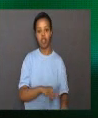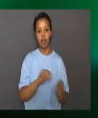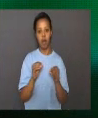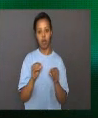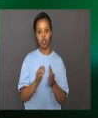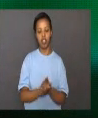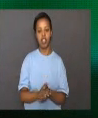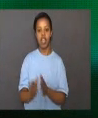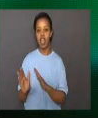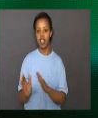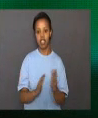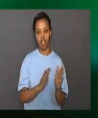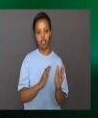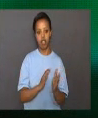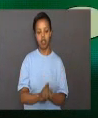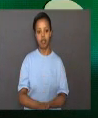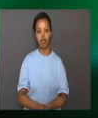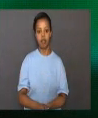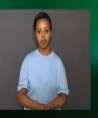Students, let's get ready.